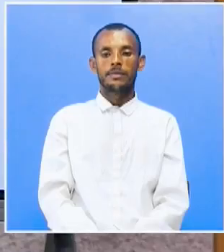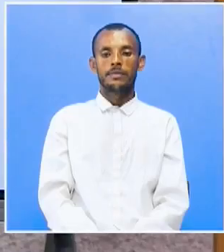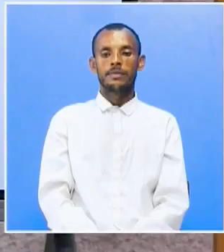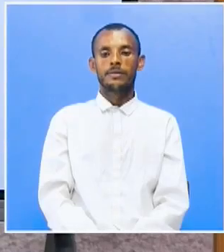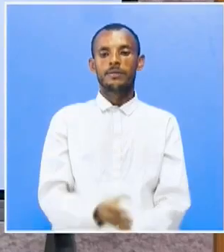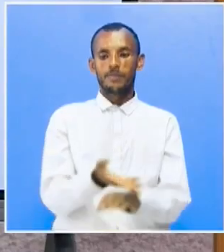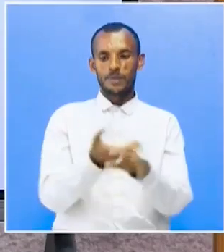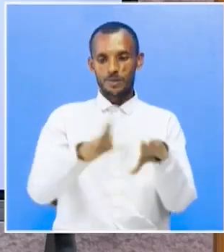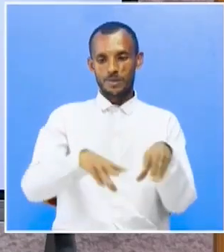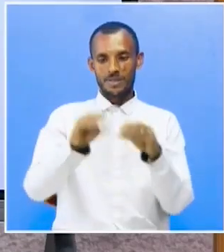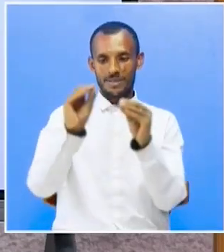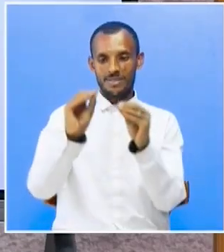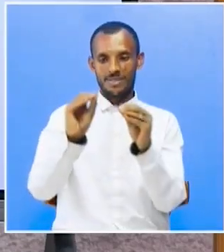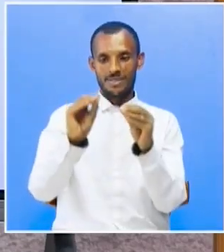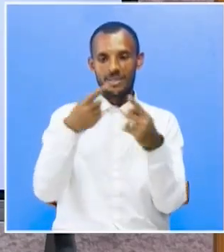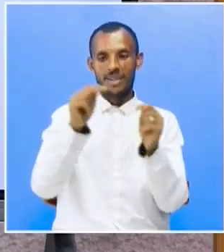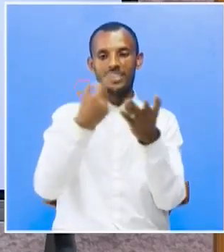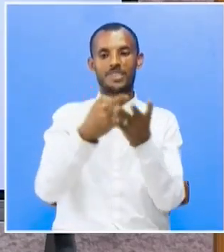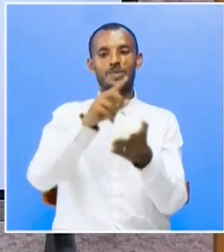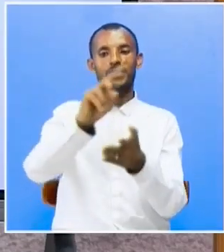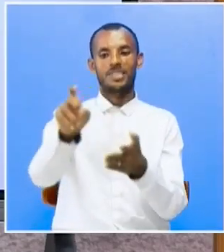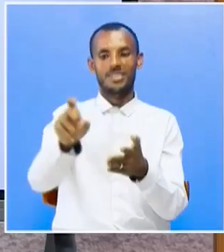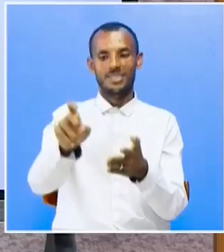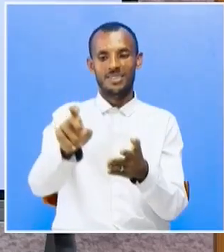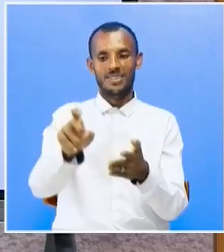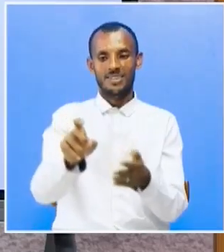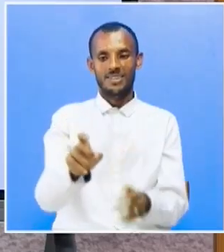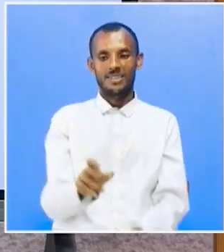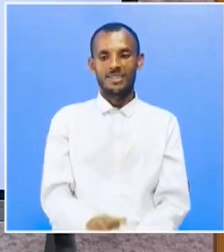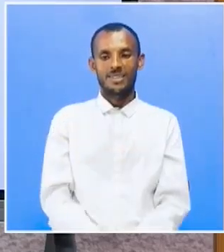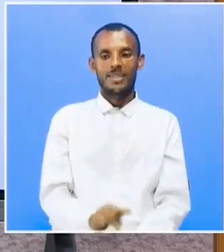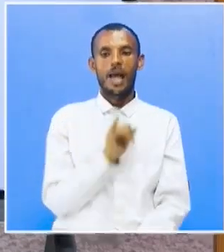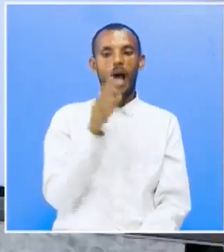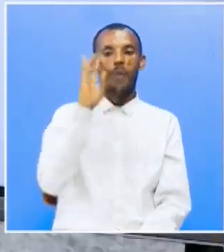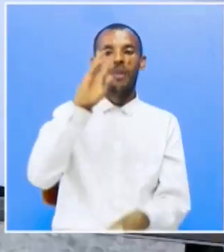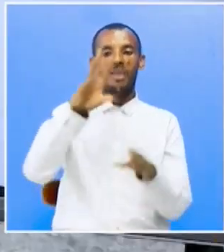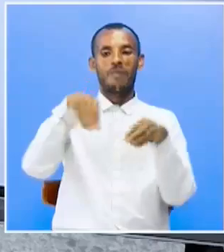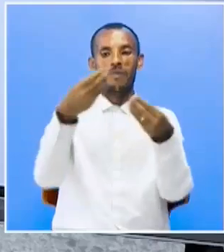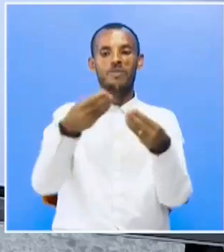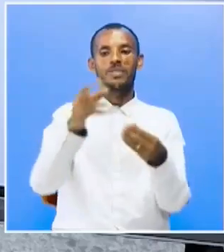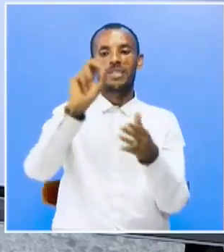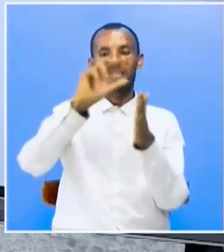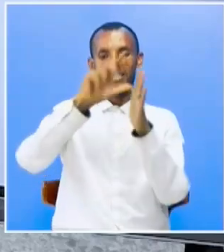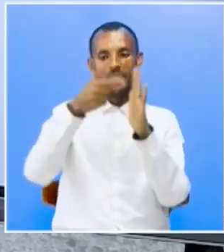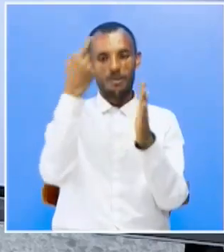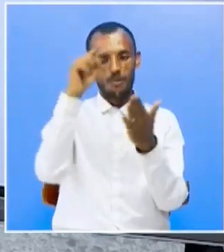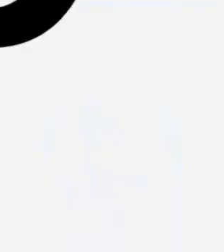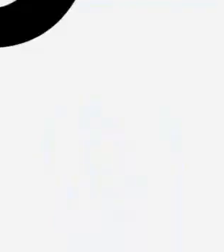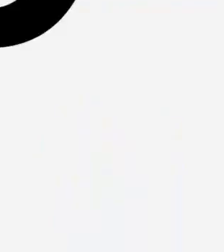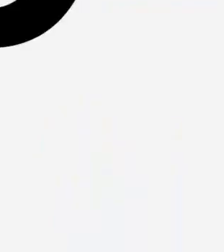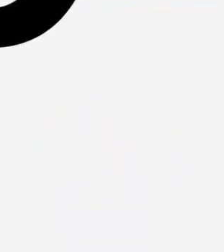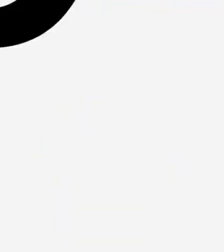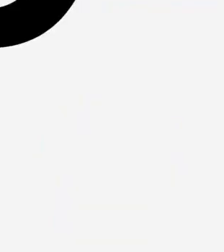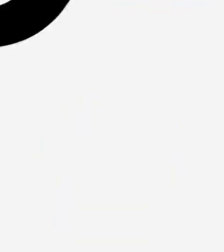Please, students, try this question. I'll give you 30 seconds for this.